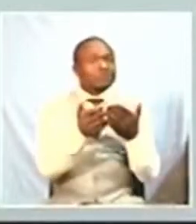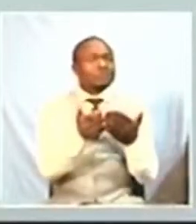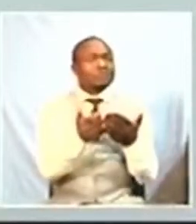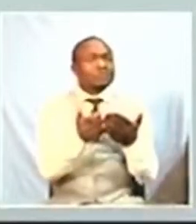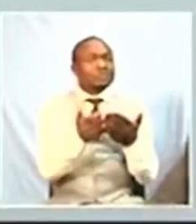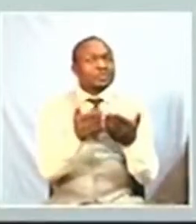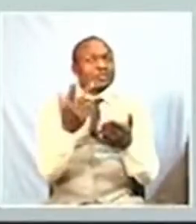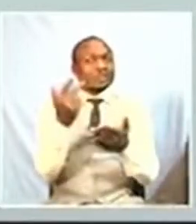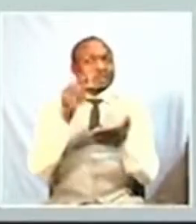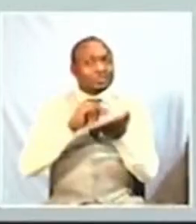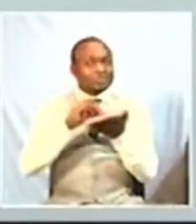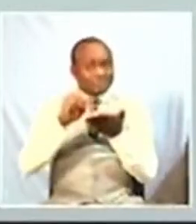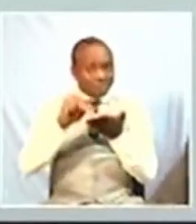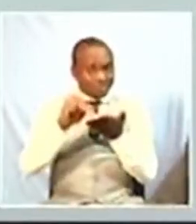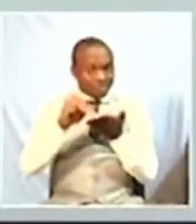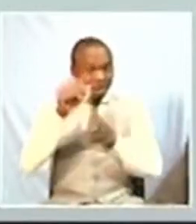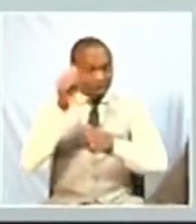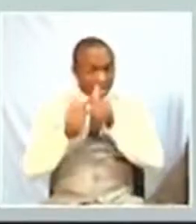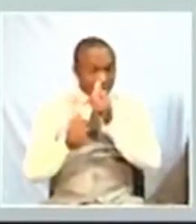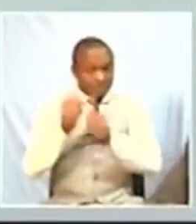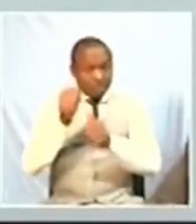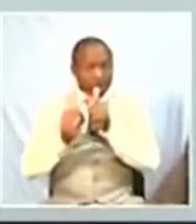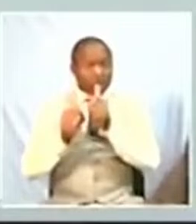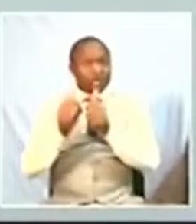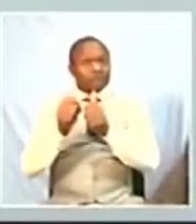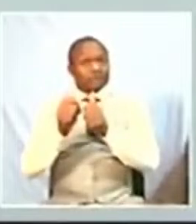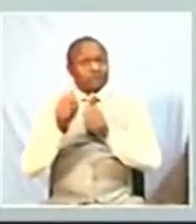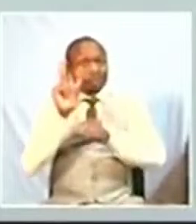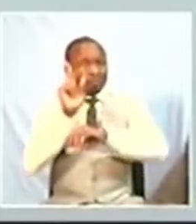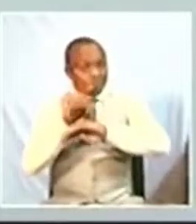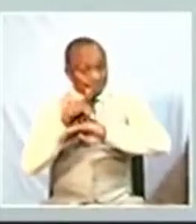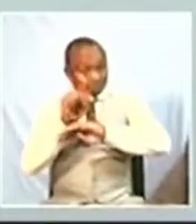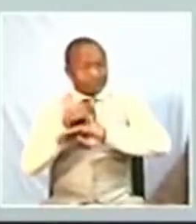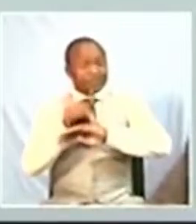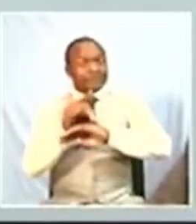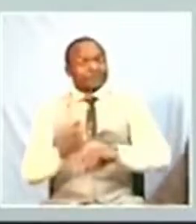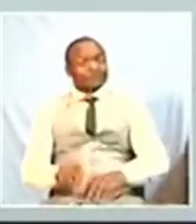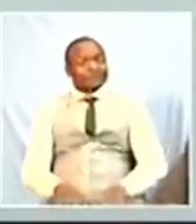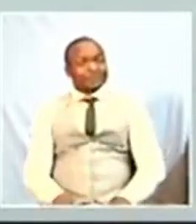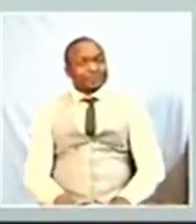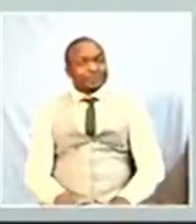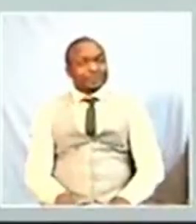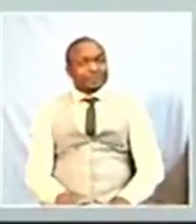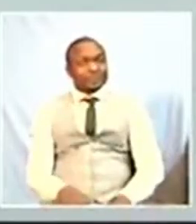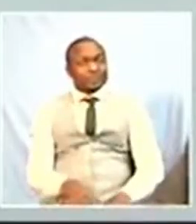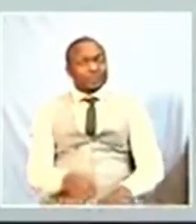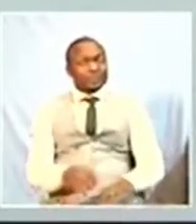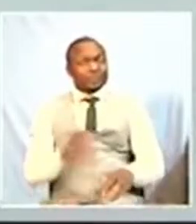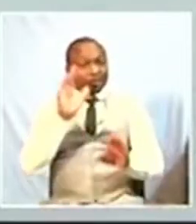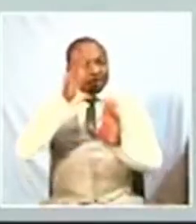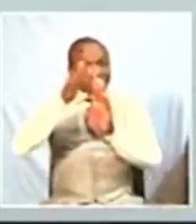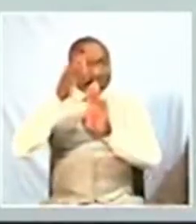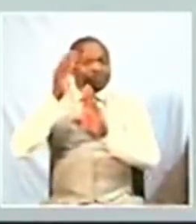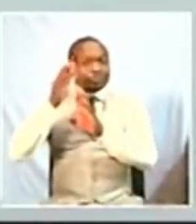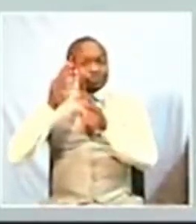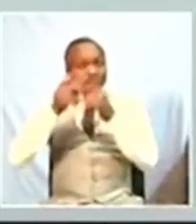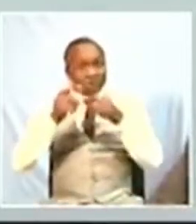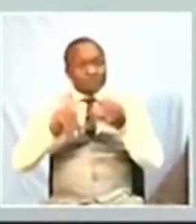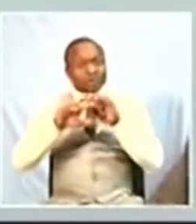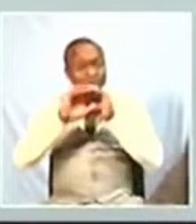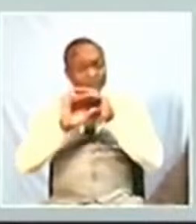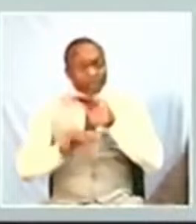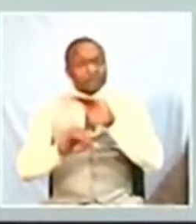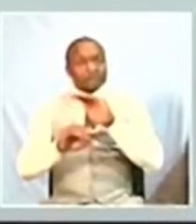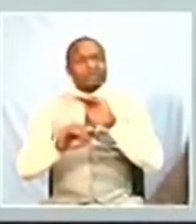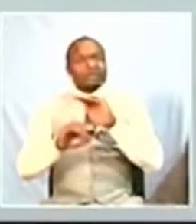the 13 million? Which were the projects which were earmarked to be done under with